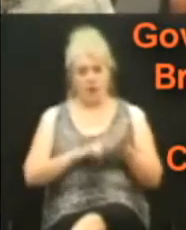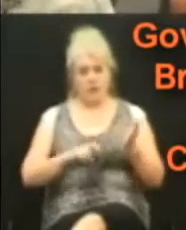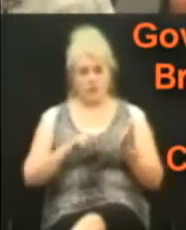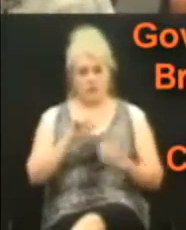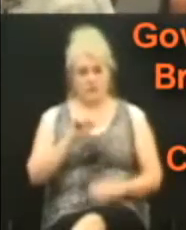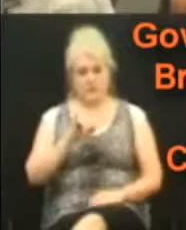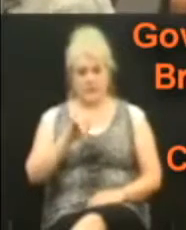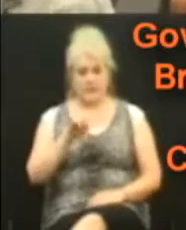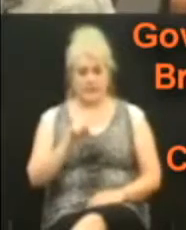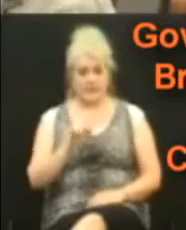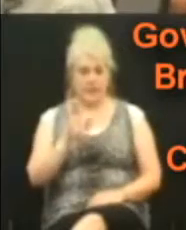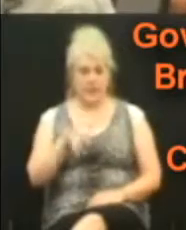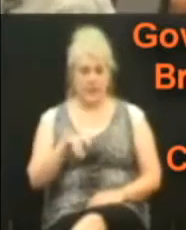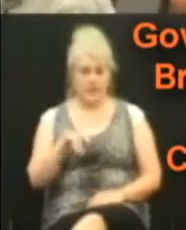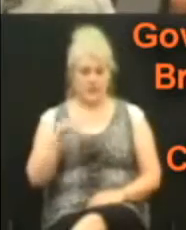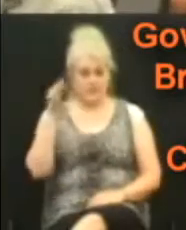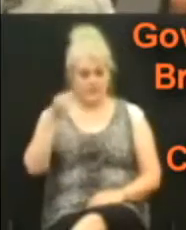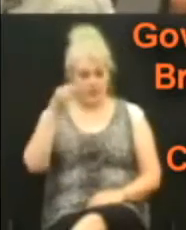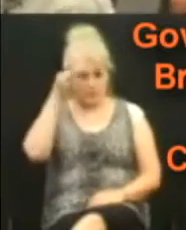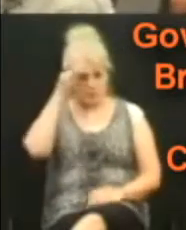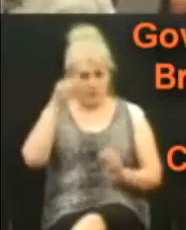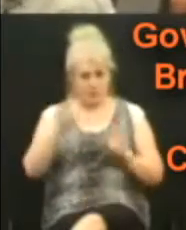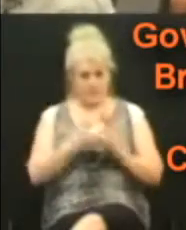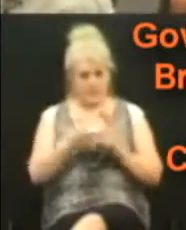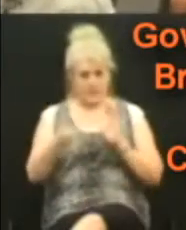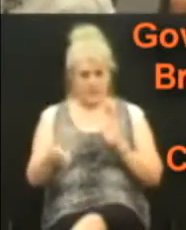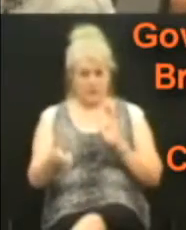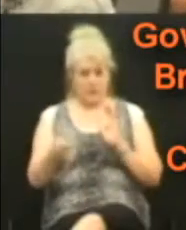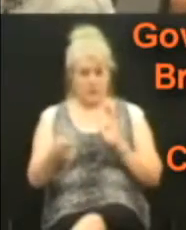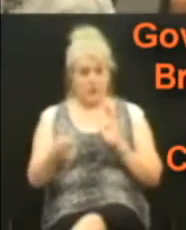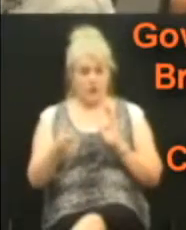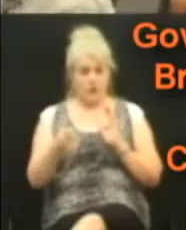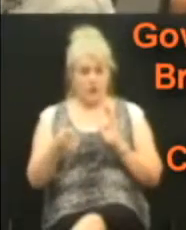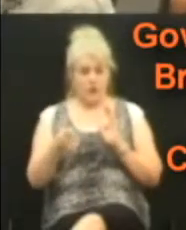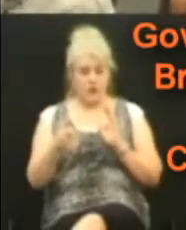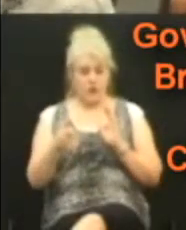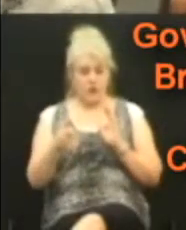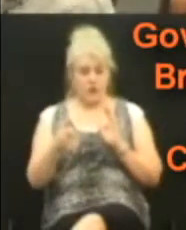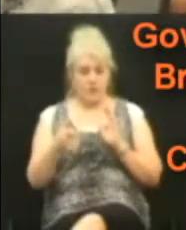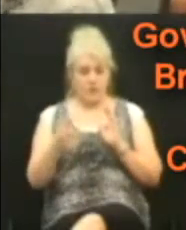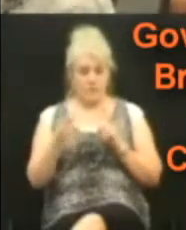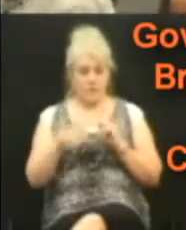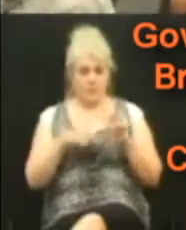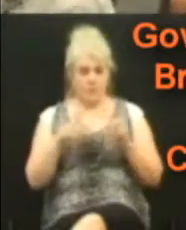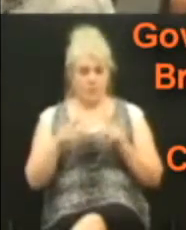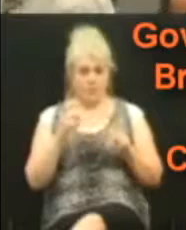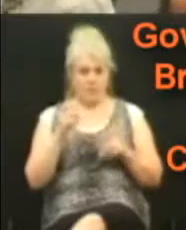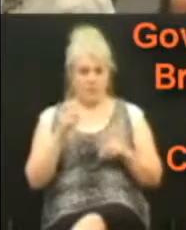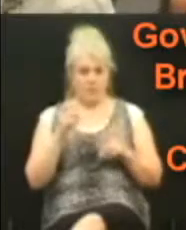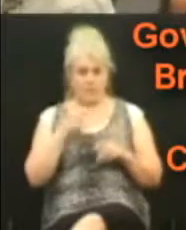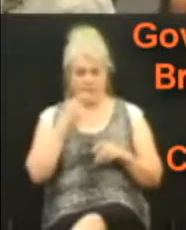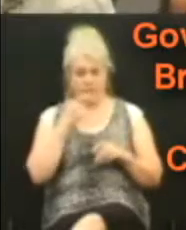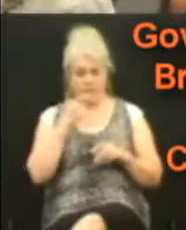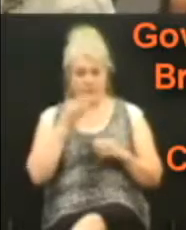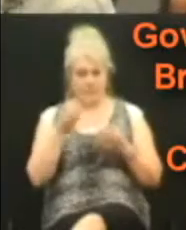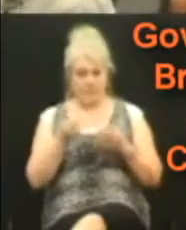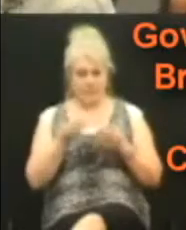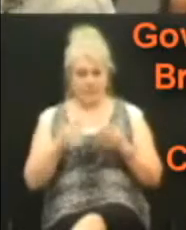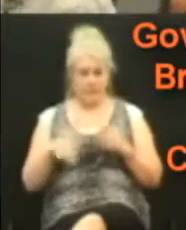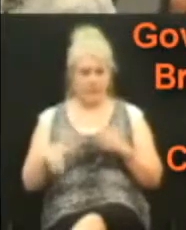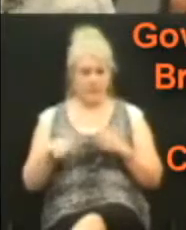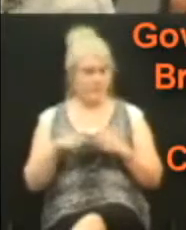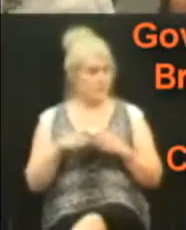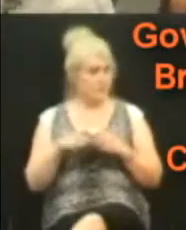federal offense, Defaming the theft of people of Pocatello, their public land toward of conversion.